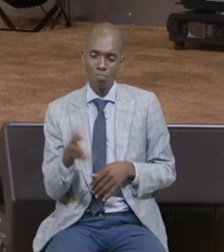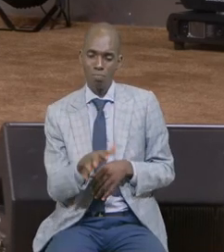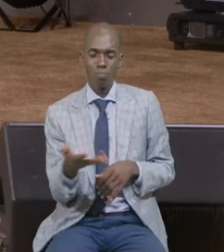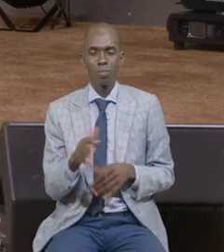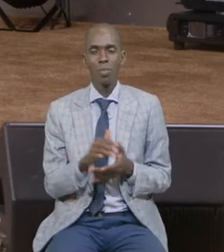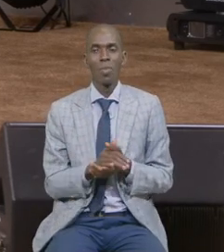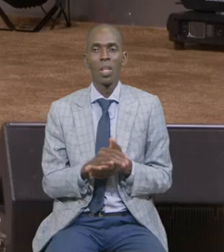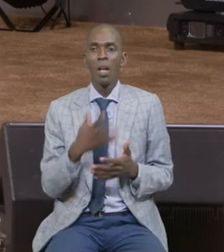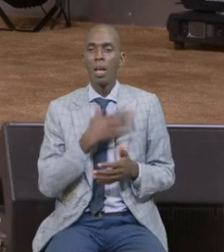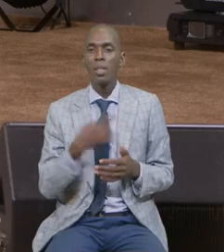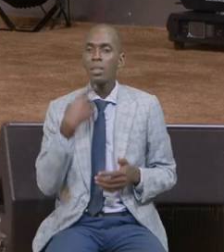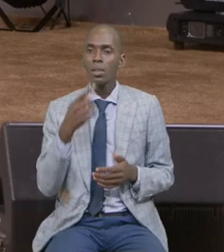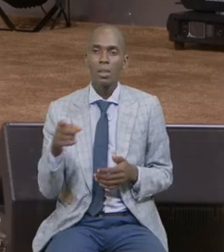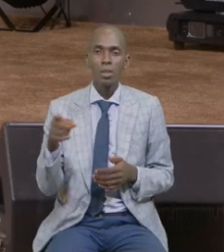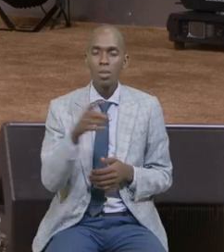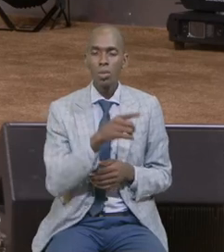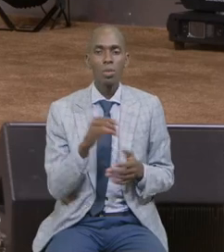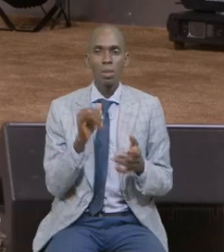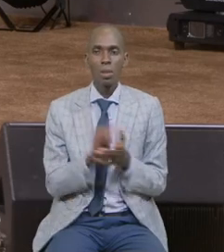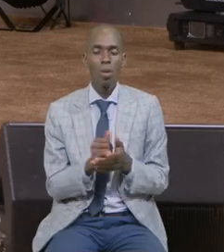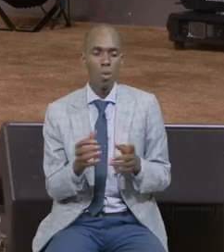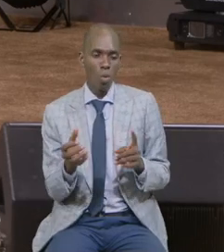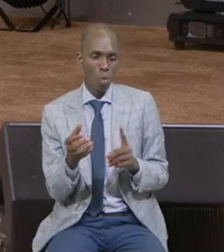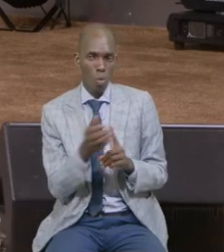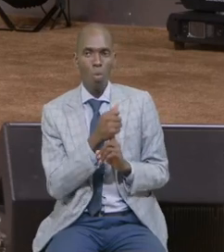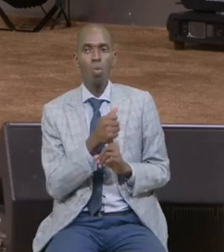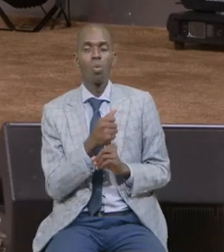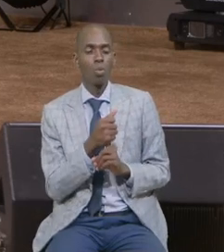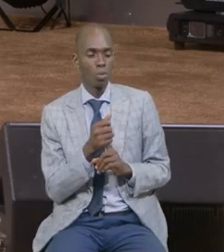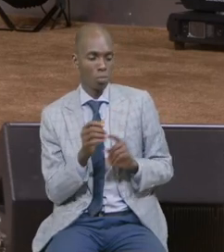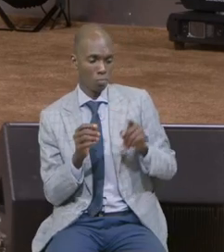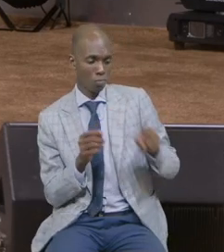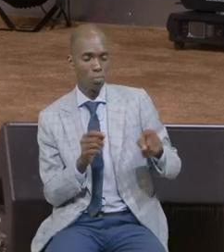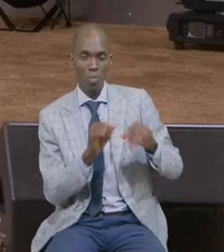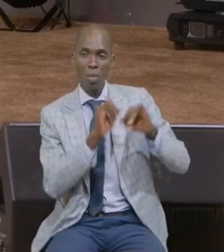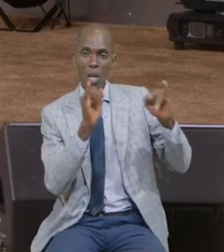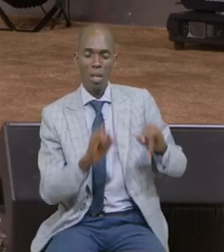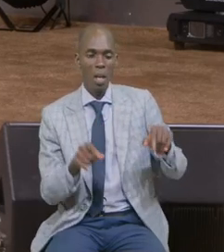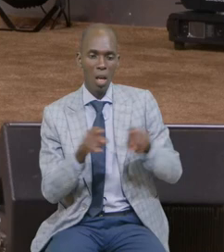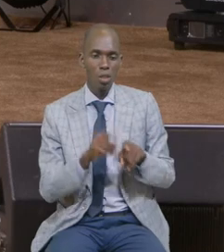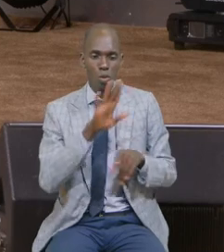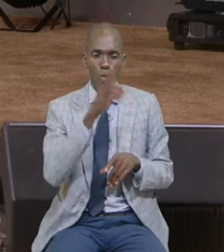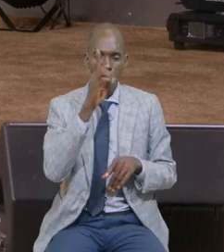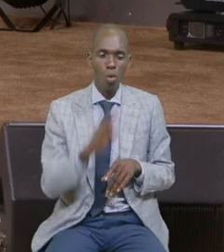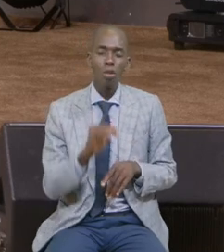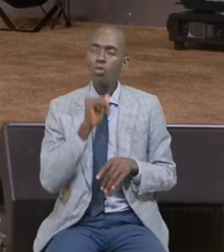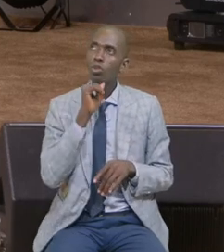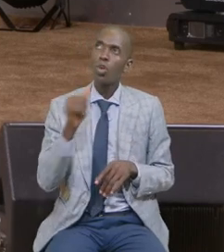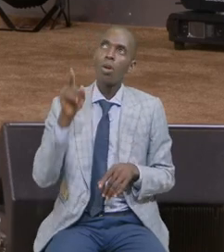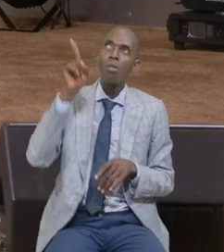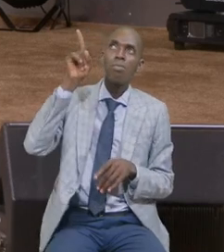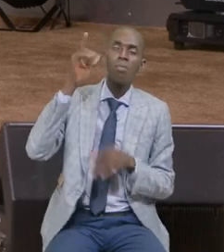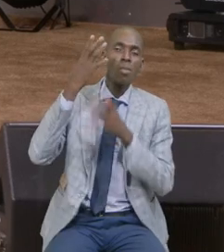saying, own them as your God and not look to heaven as the only